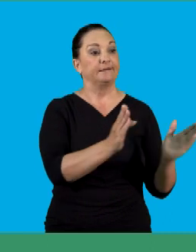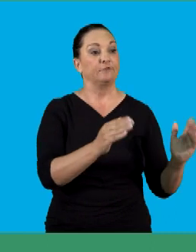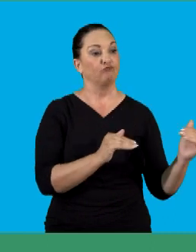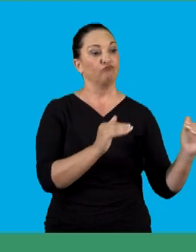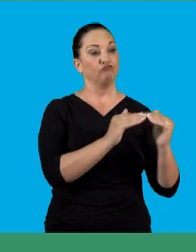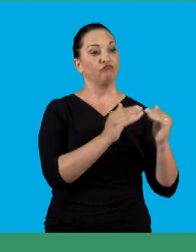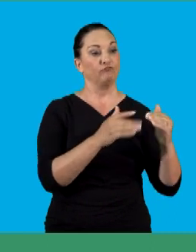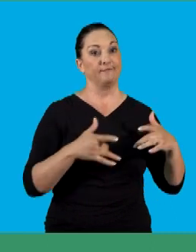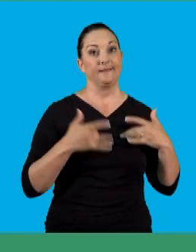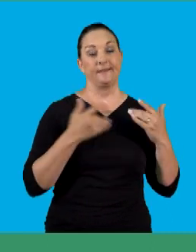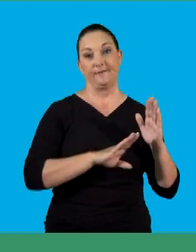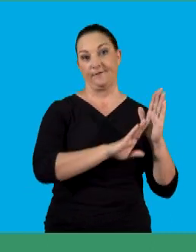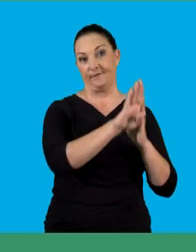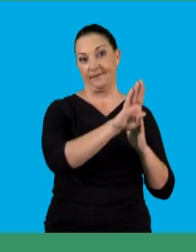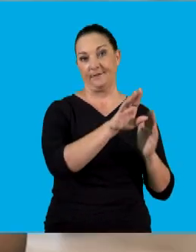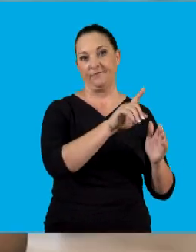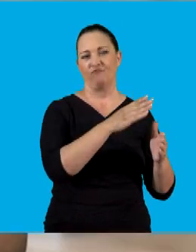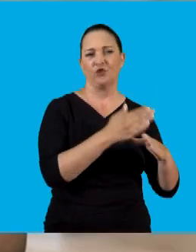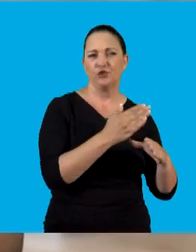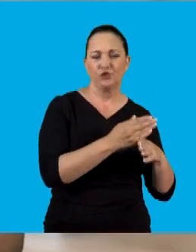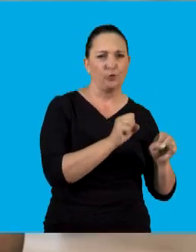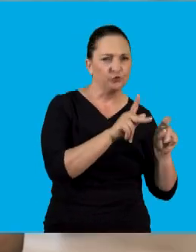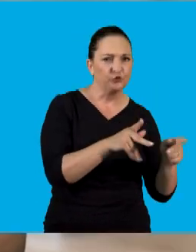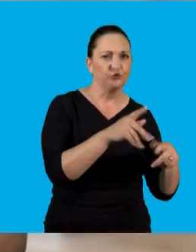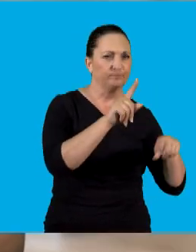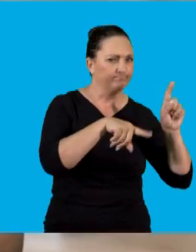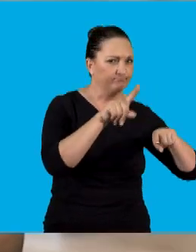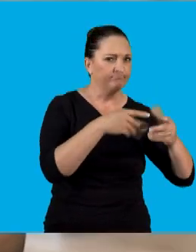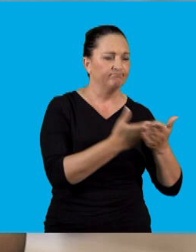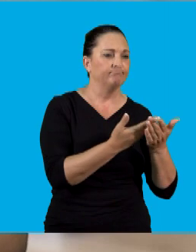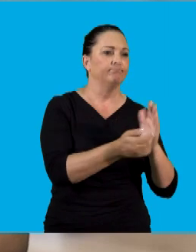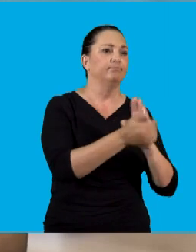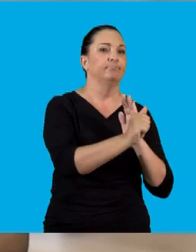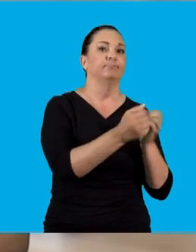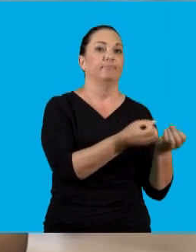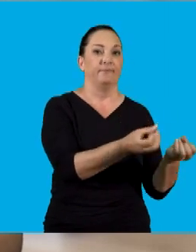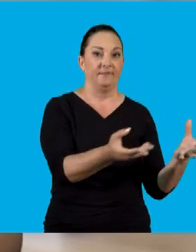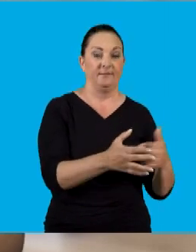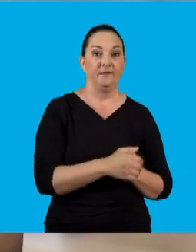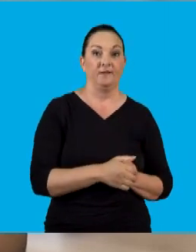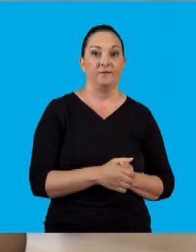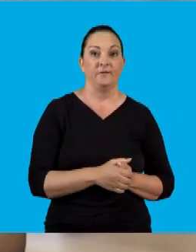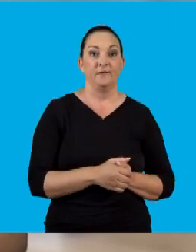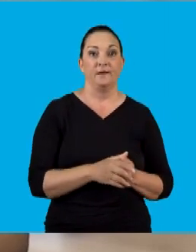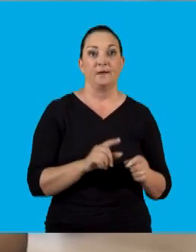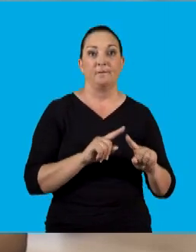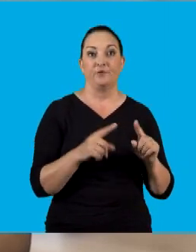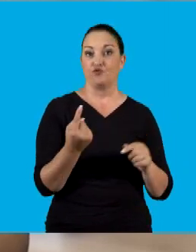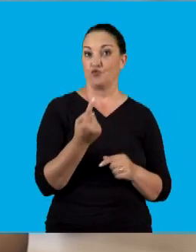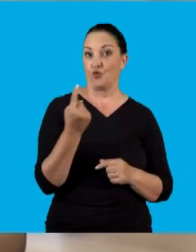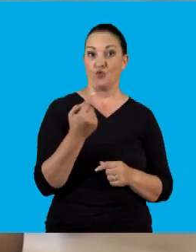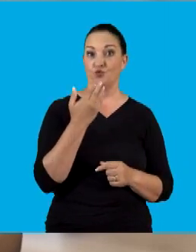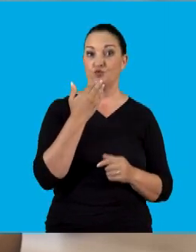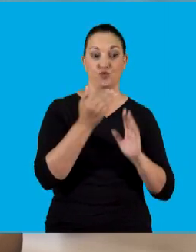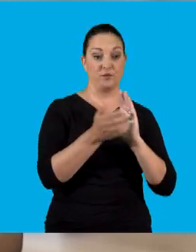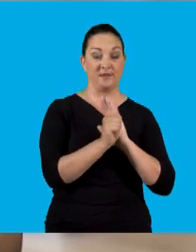living is improved by providing different job opportunities for different skills of people, not only hire the